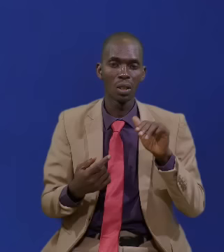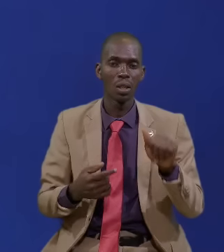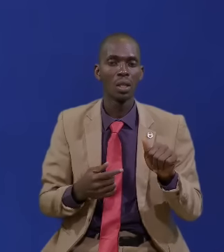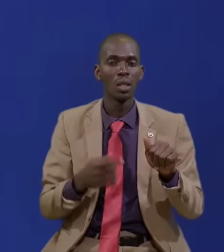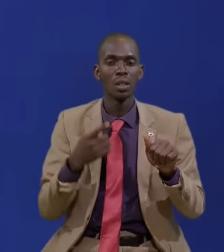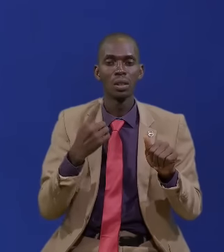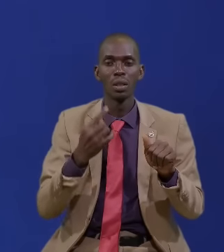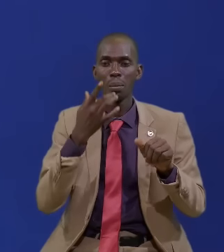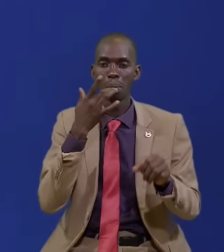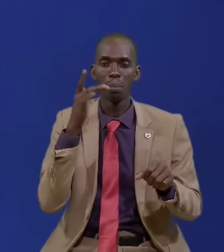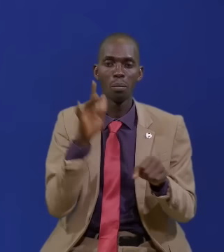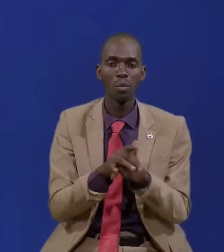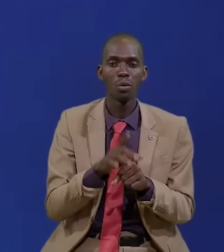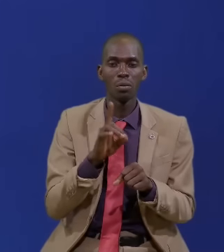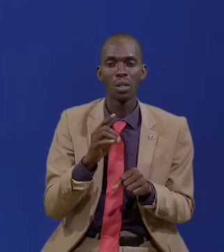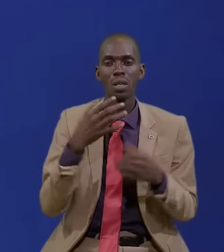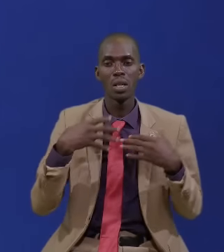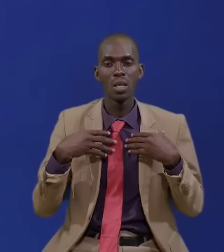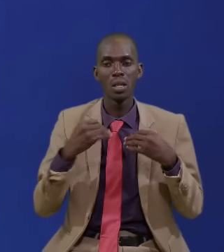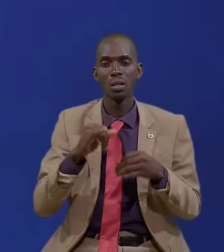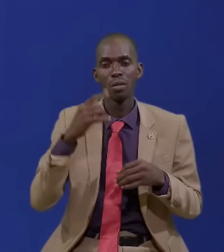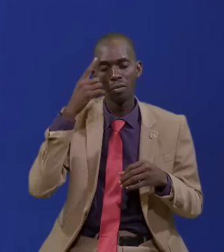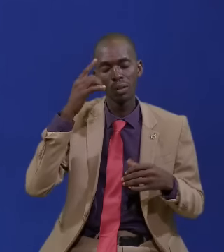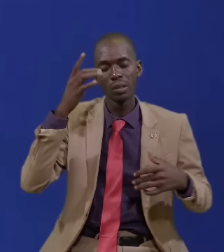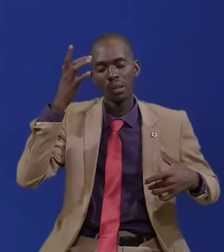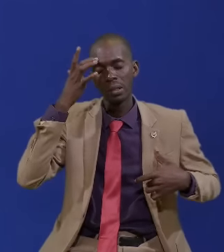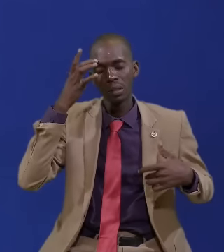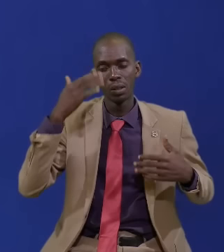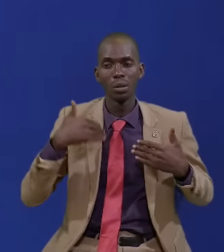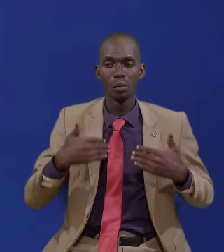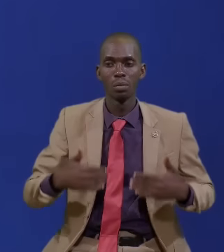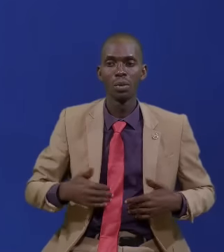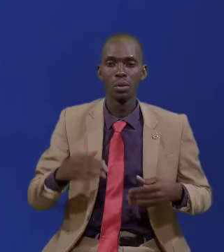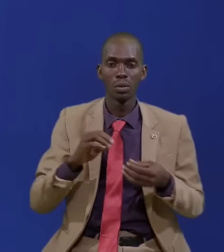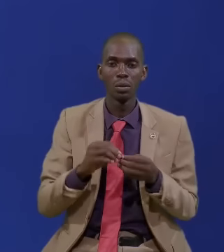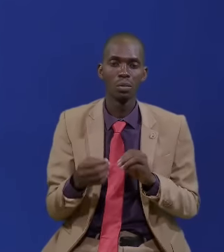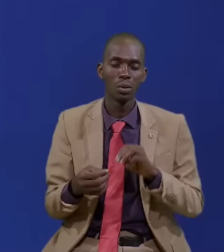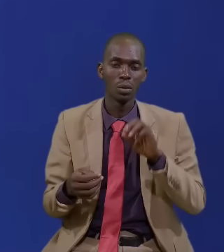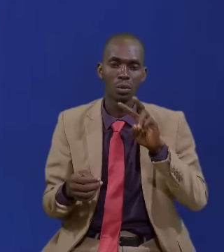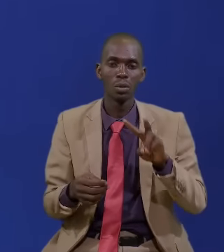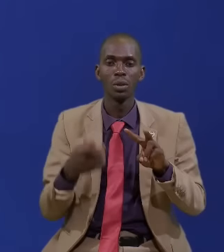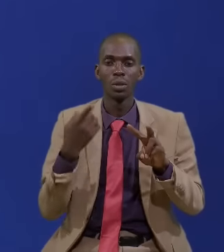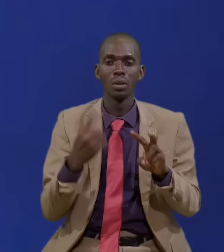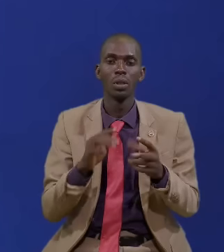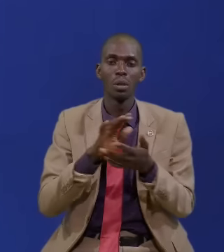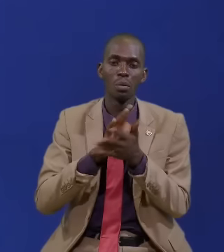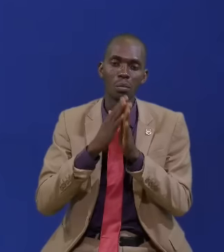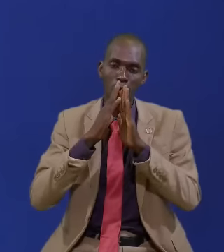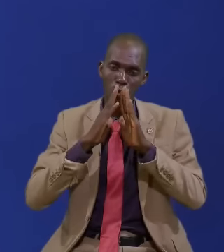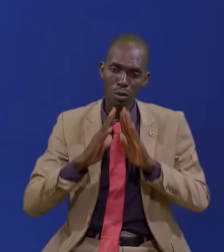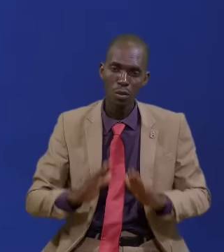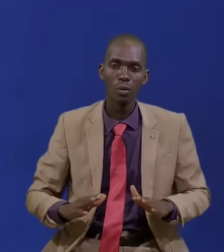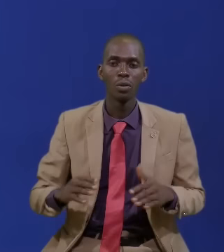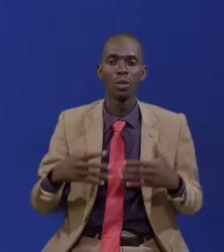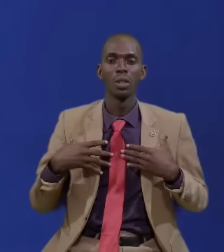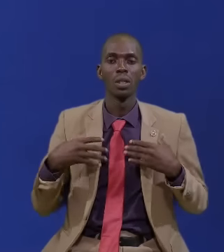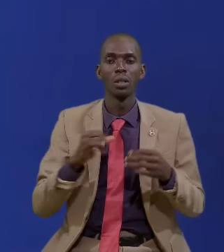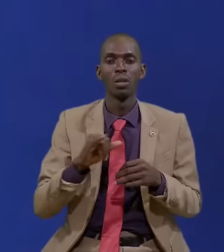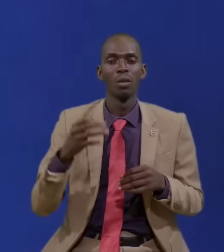sick body. Number two, the peaceful healing for the sin-sick